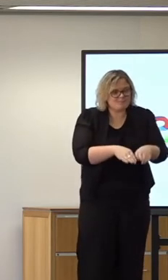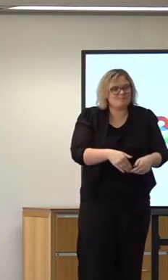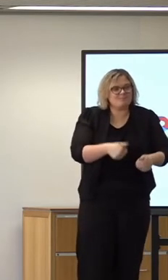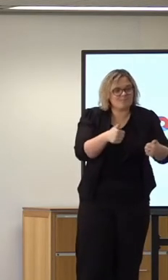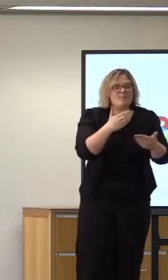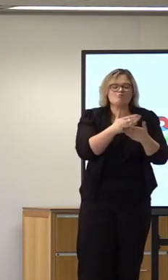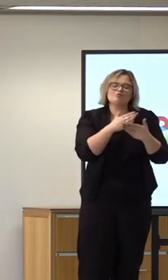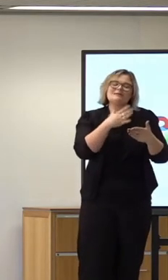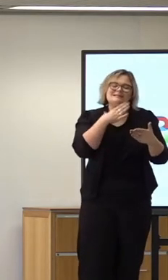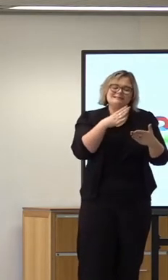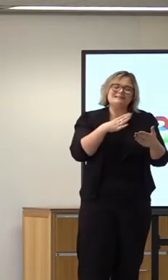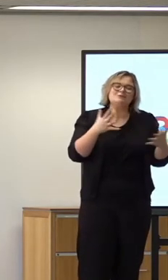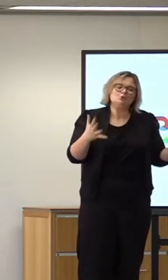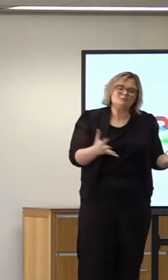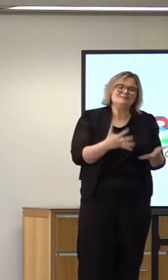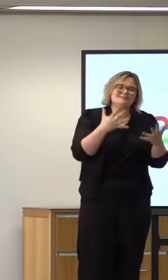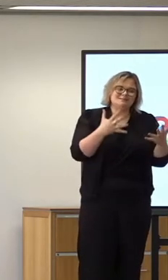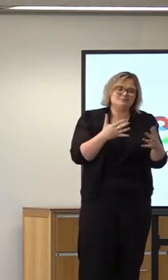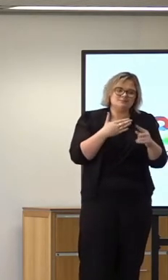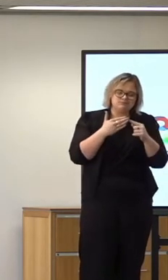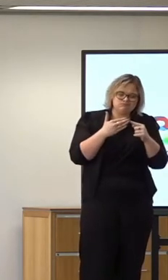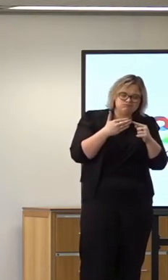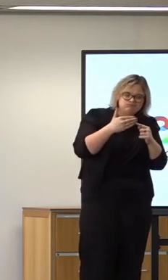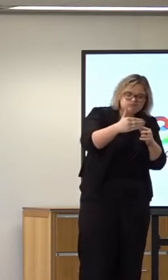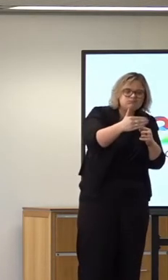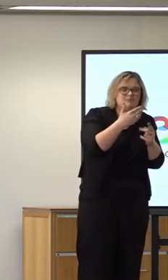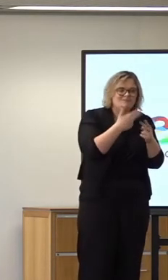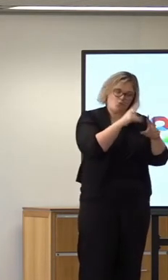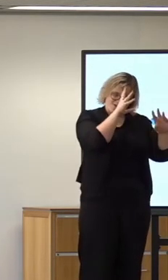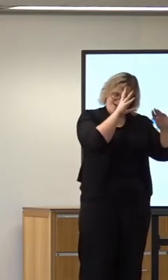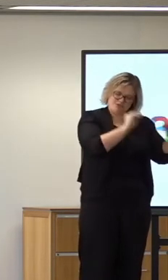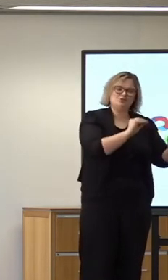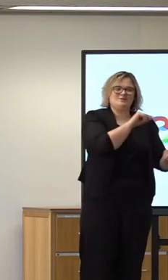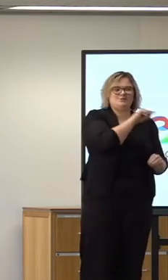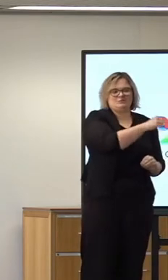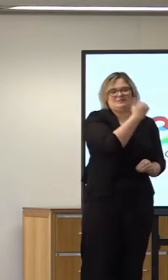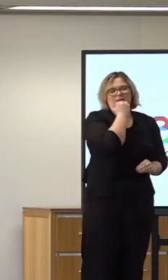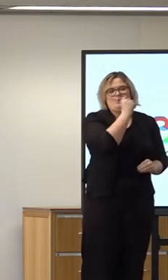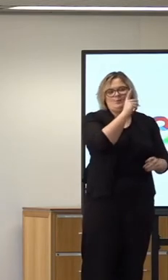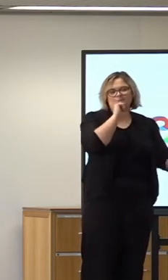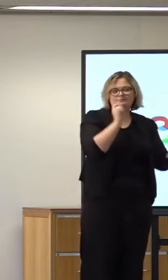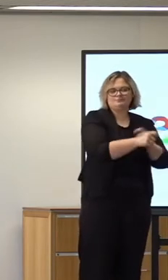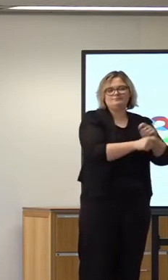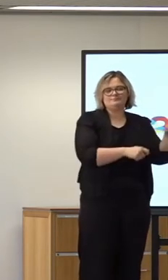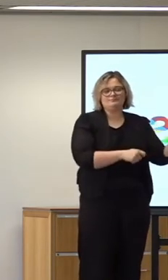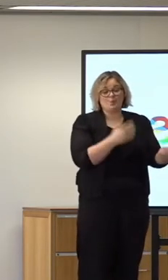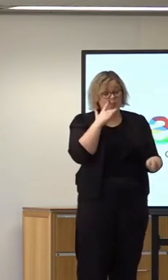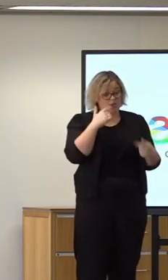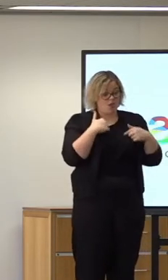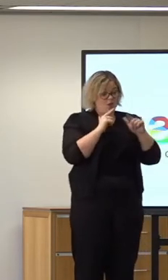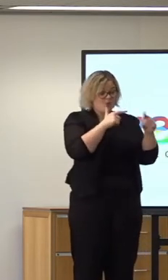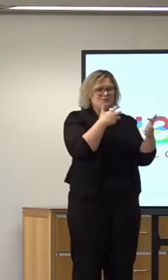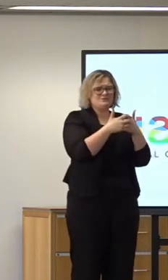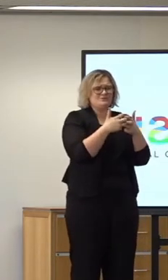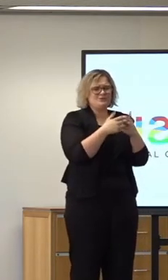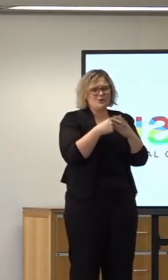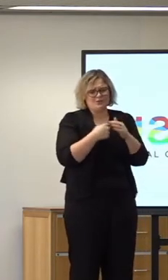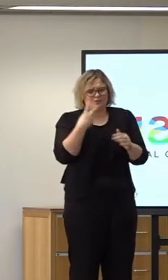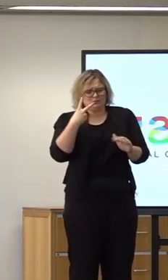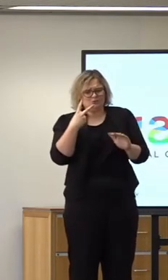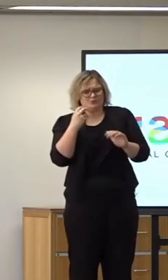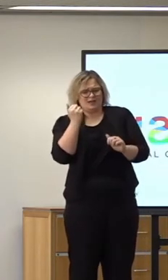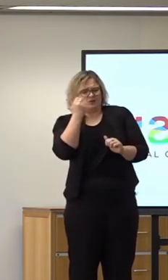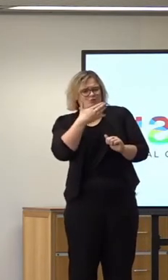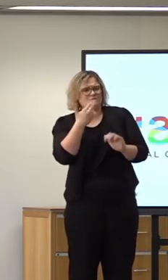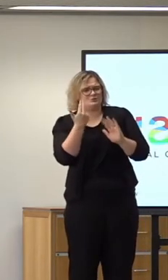but we really do need to hit right from the core with the education system. And like when I was at uni, there was only two Aboriginal artists at